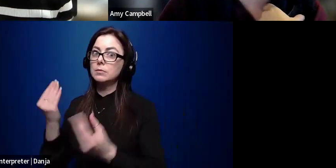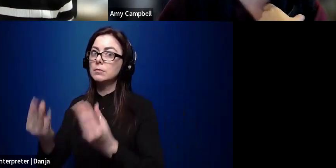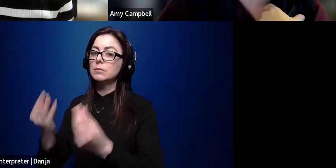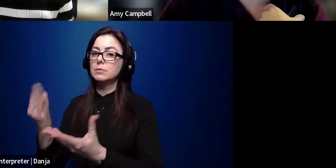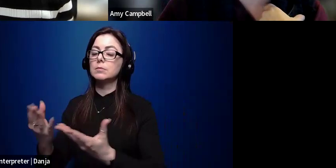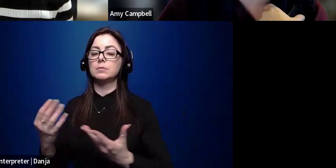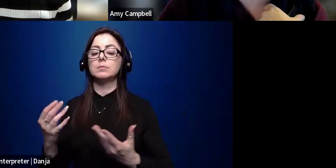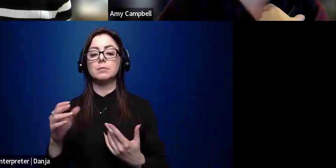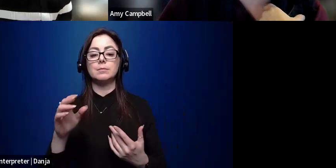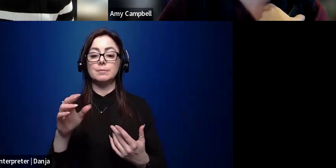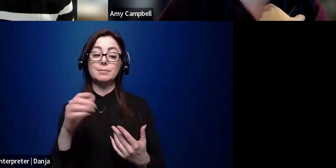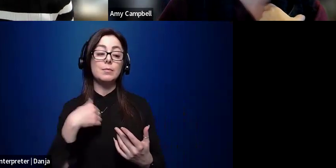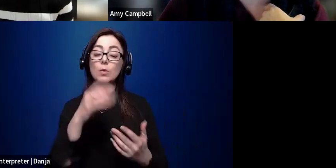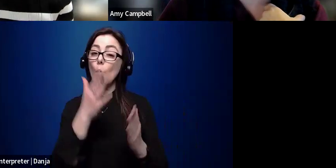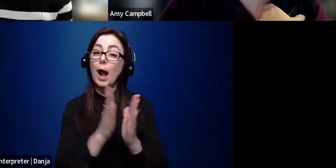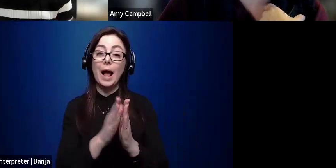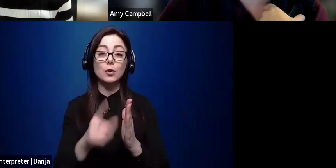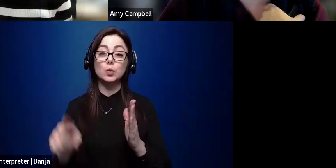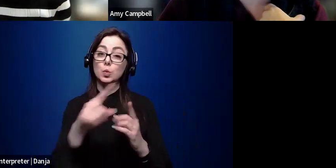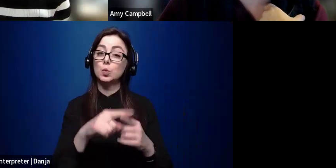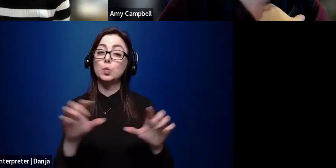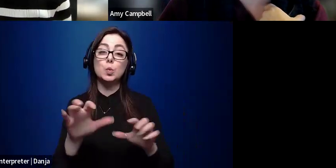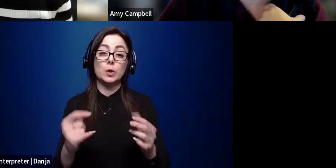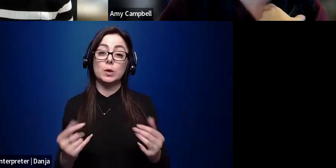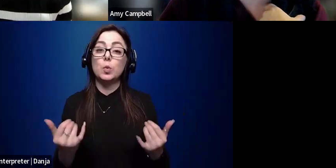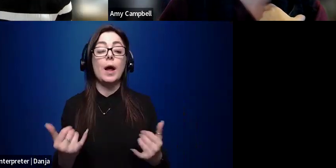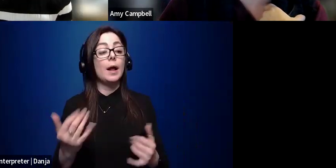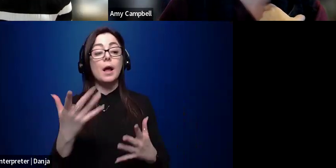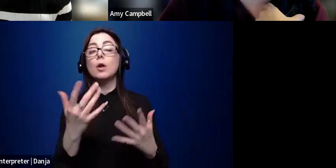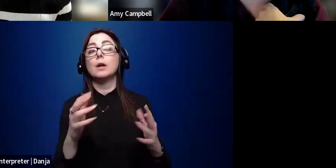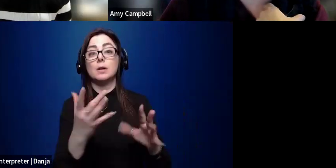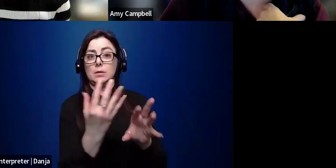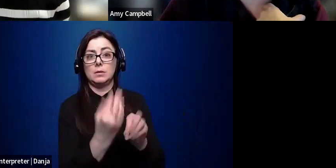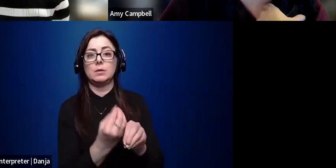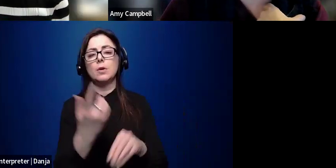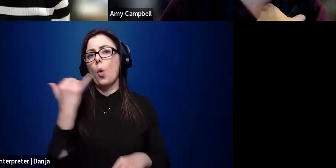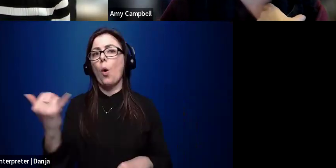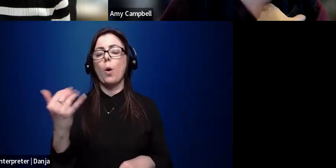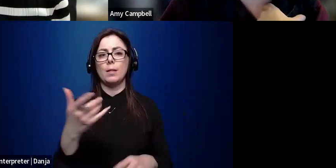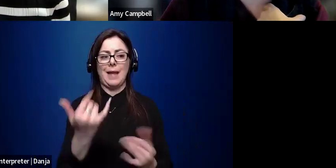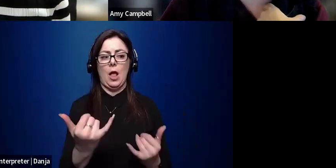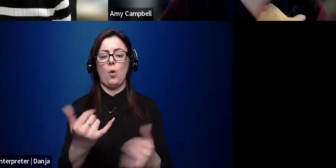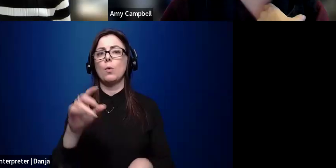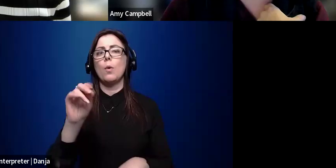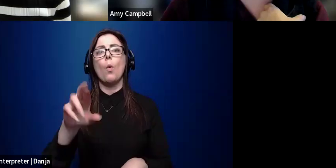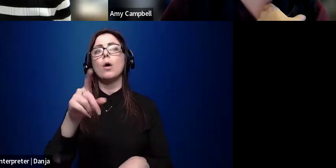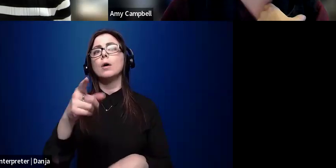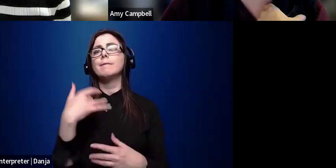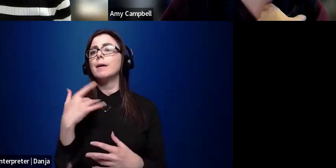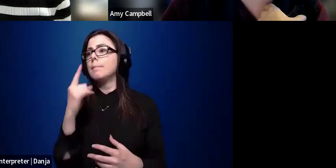today. And I would ask you to do it as soon as you get off this call, or if you're bored, get on the call right now and do it.